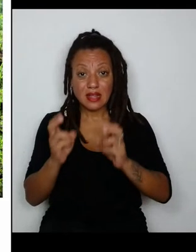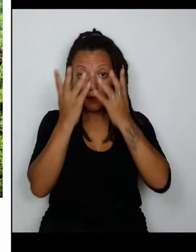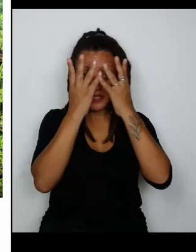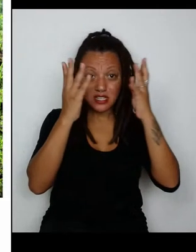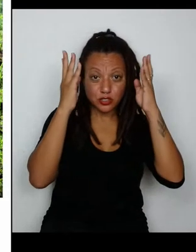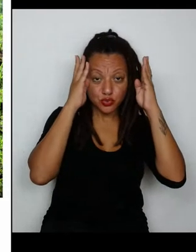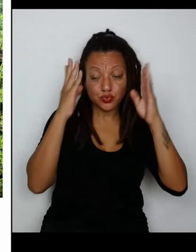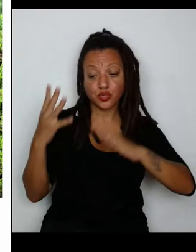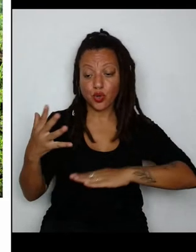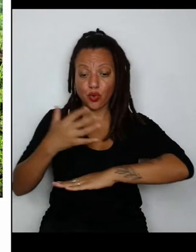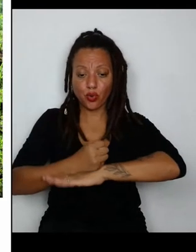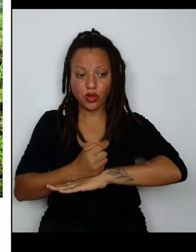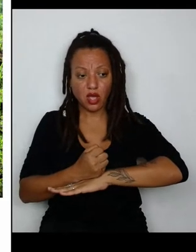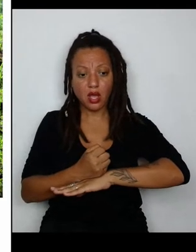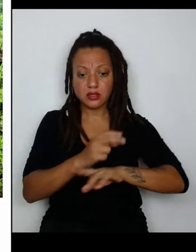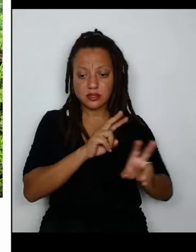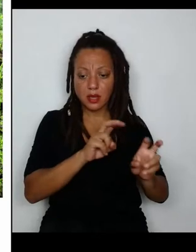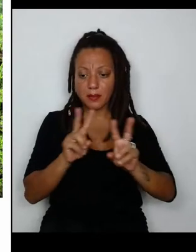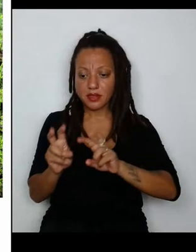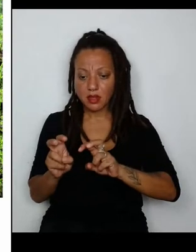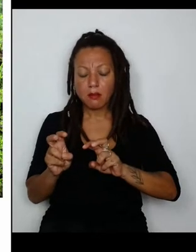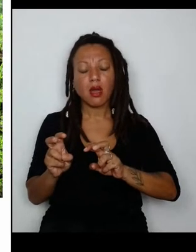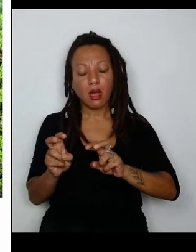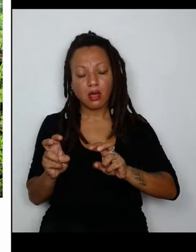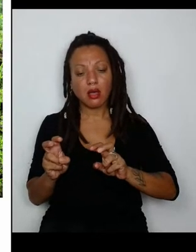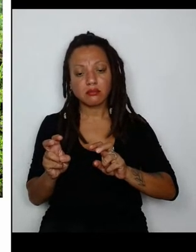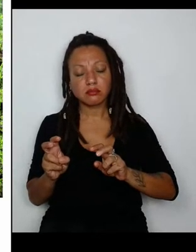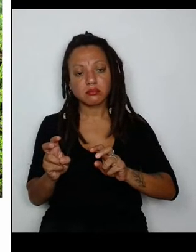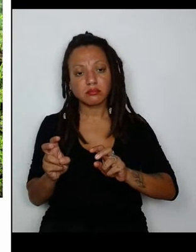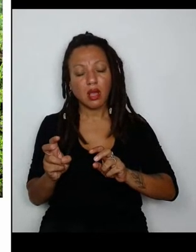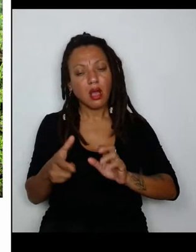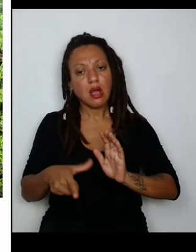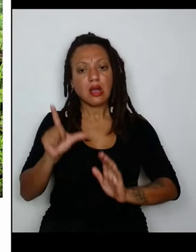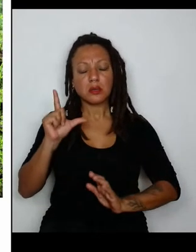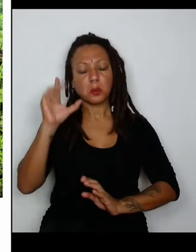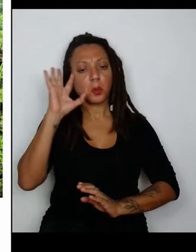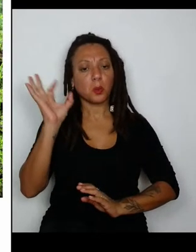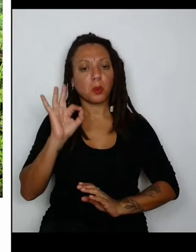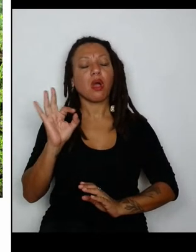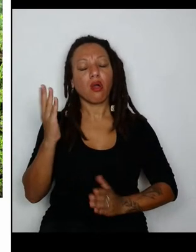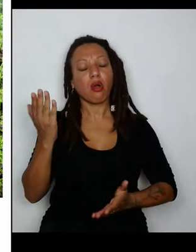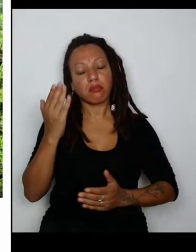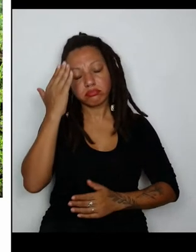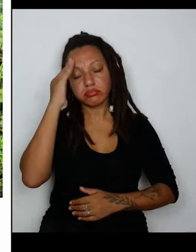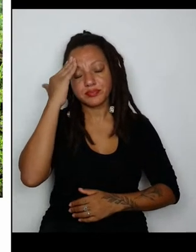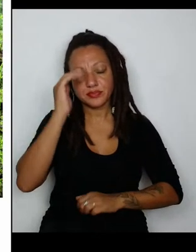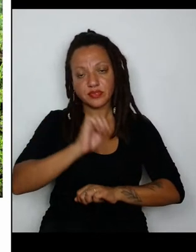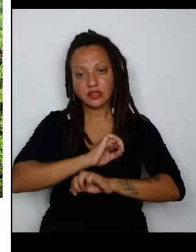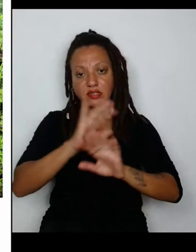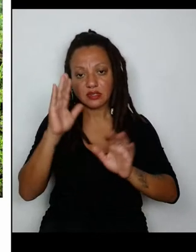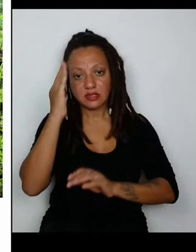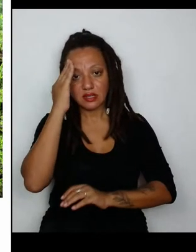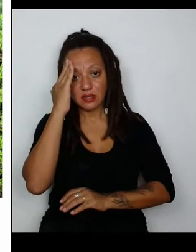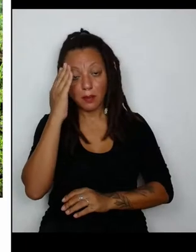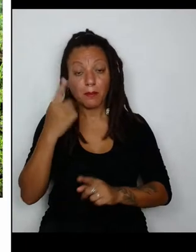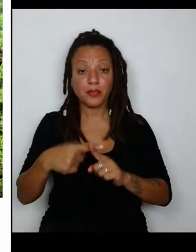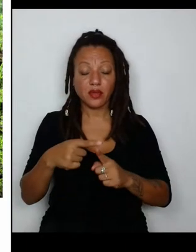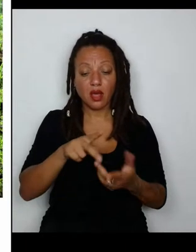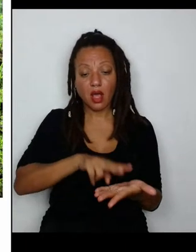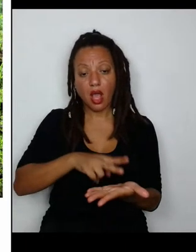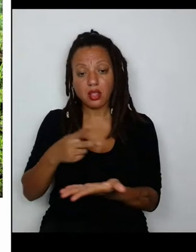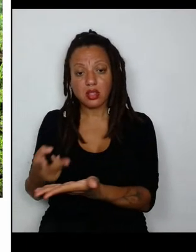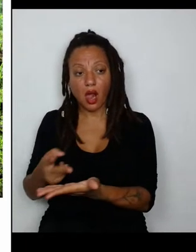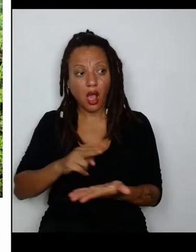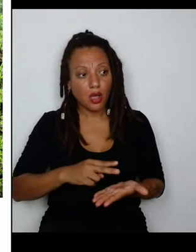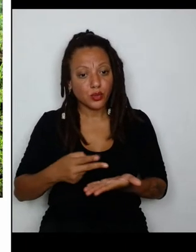situations in which they found themselves acts of translation went in both directions europeans were and are not